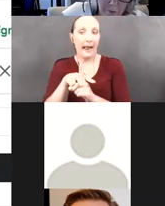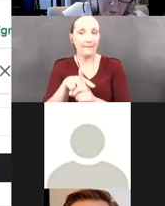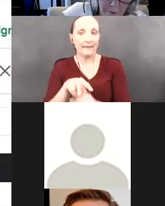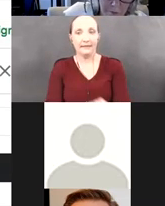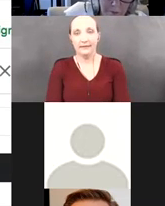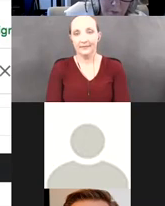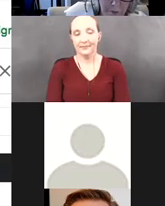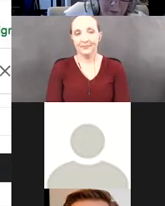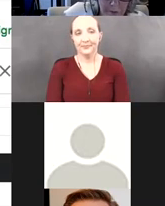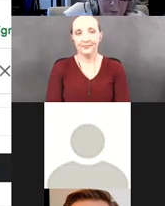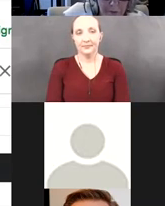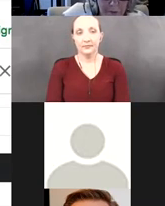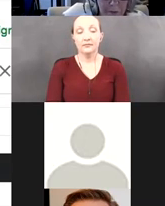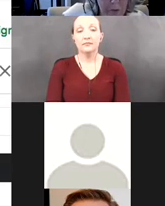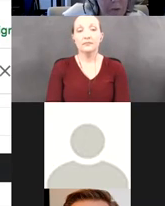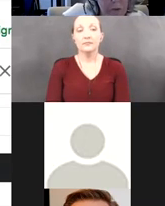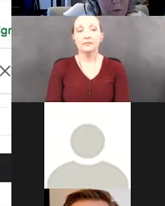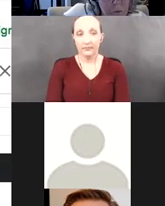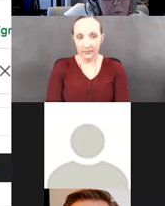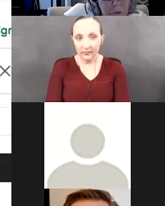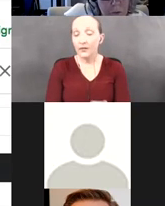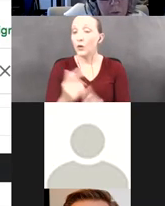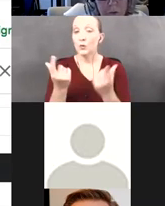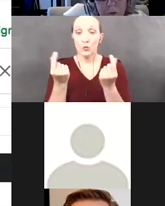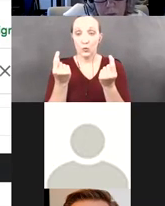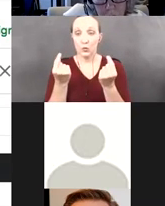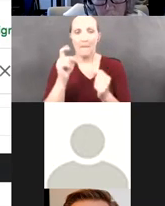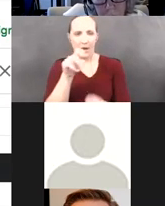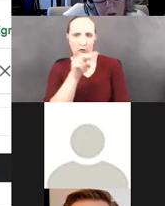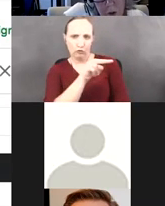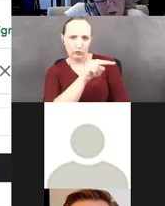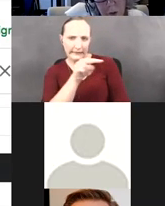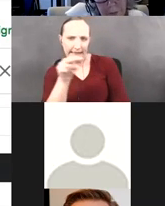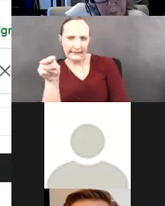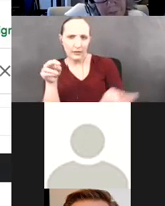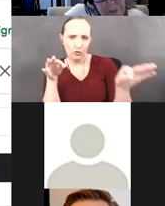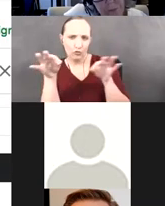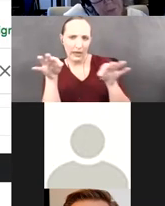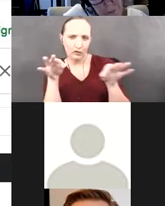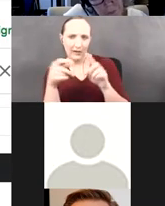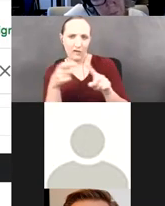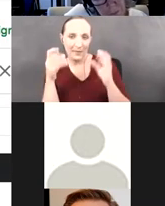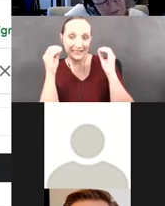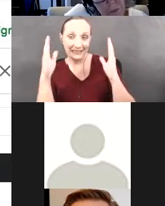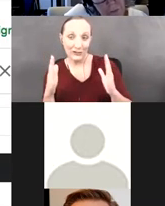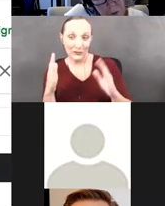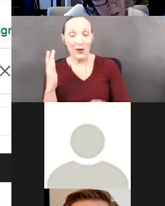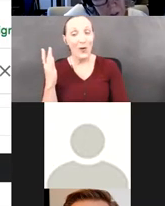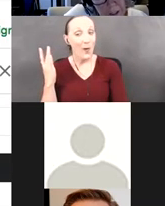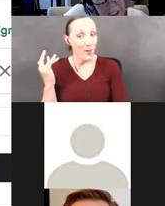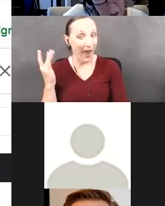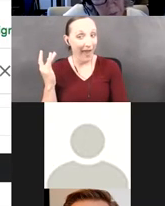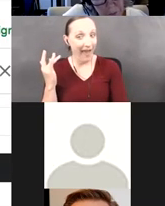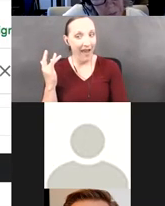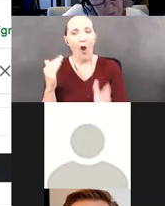ver tarea. From here, your child Y should first aquí read the su directions hijo from the debería teacher leer las because instrucciones it del is maestro likely that they